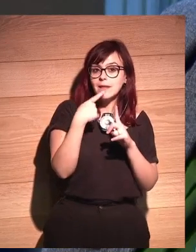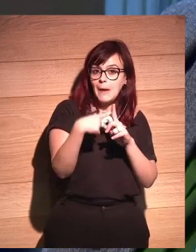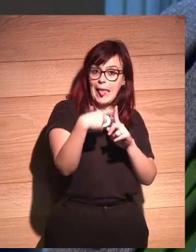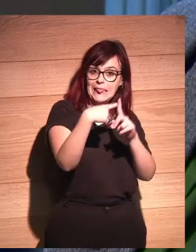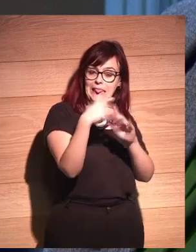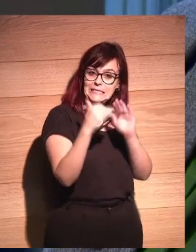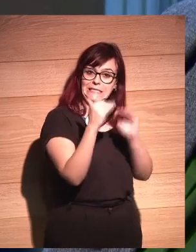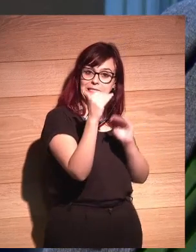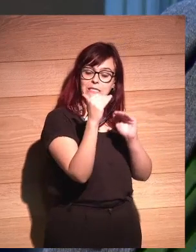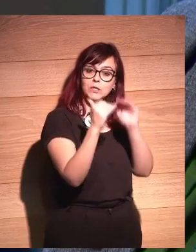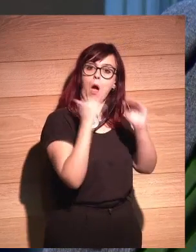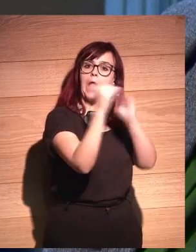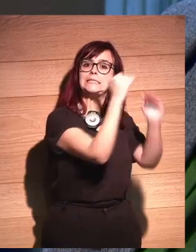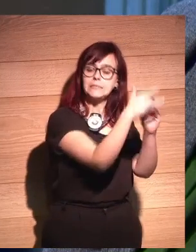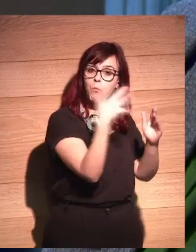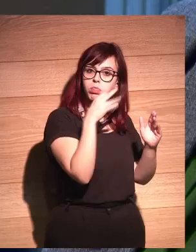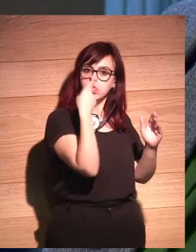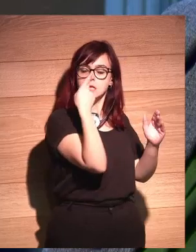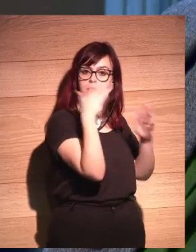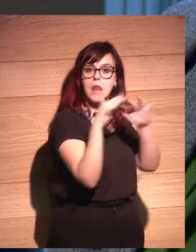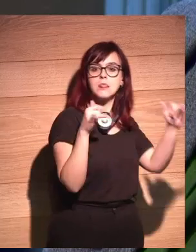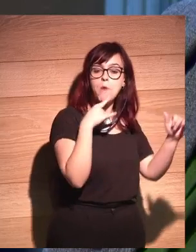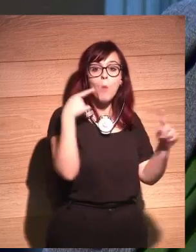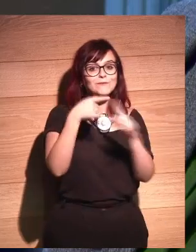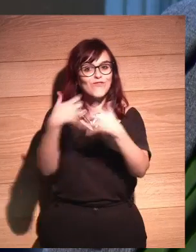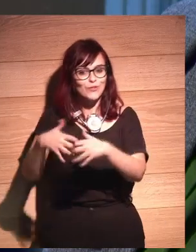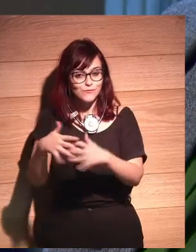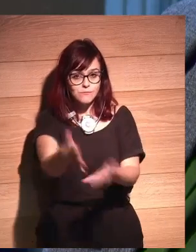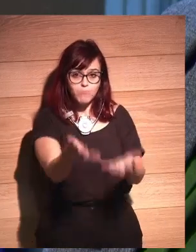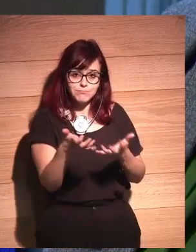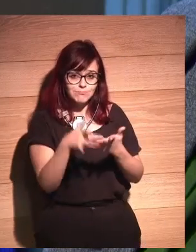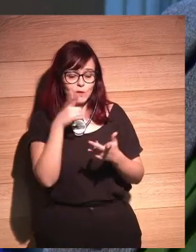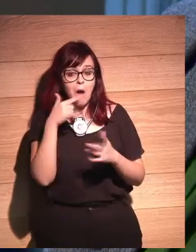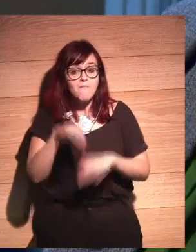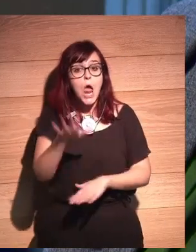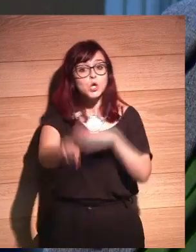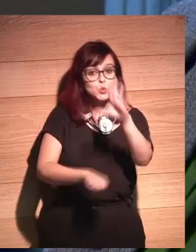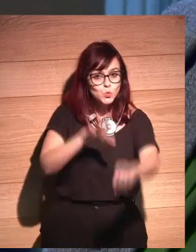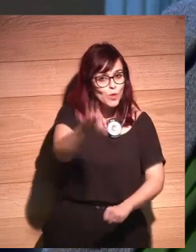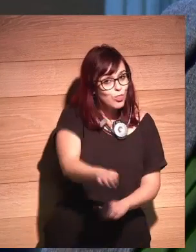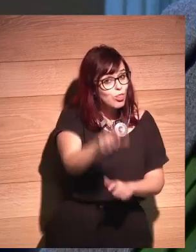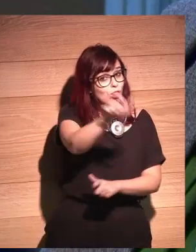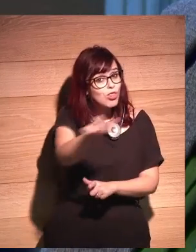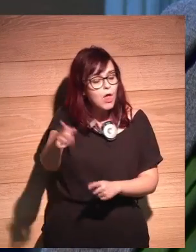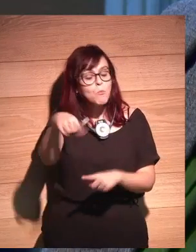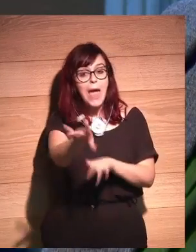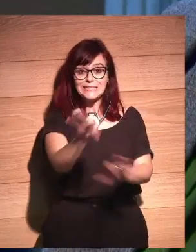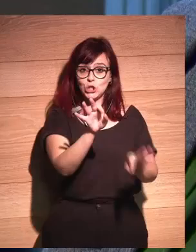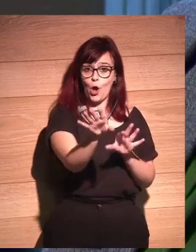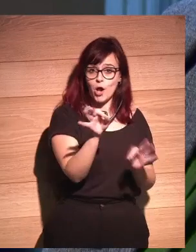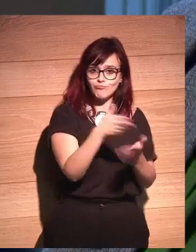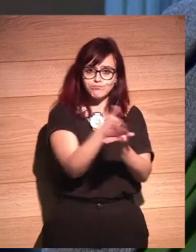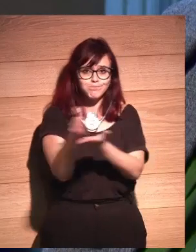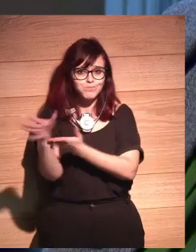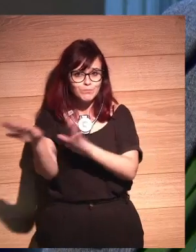also becomes easier for consumers to make the right choice because they actually have a choice. Just